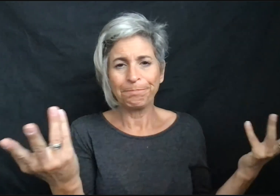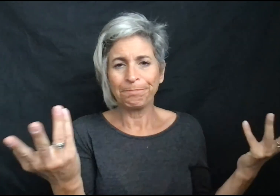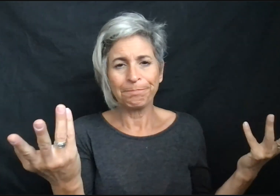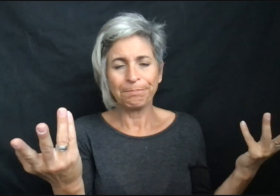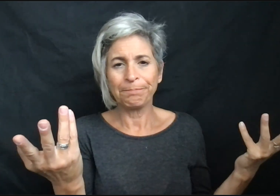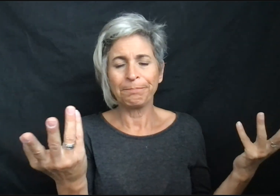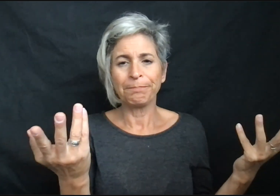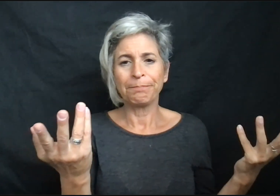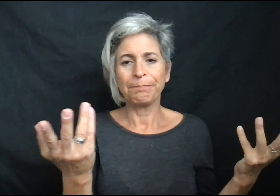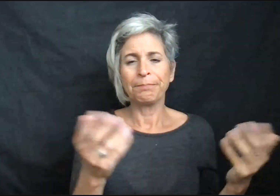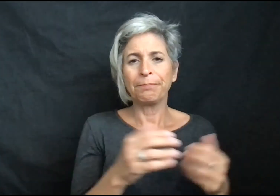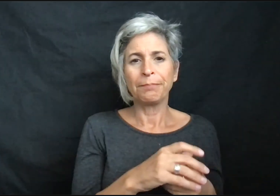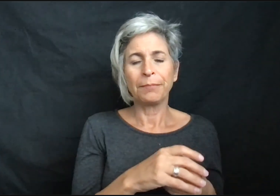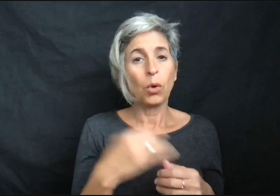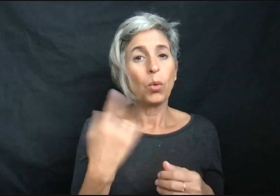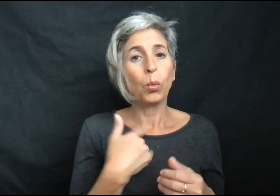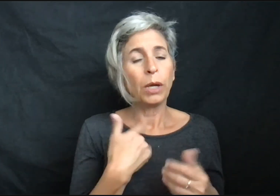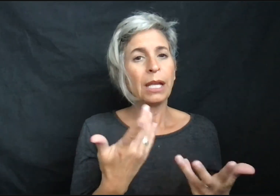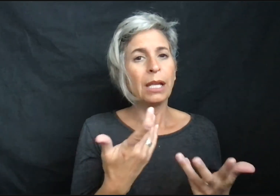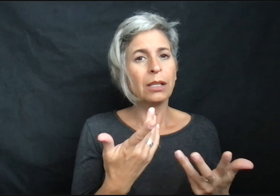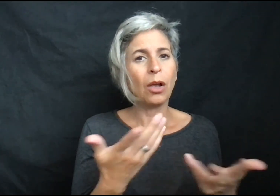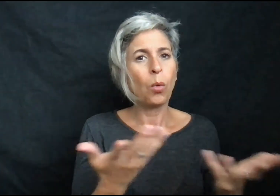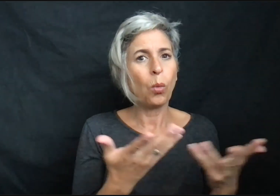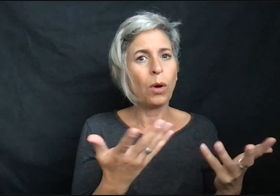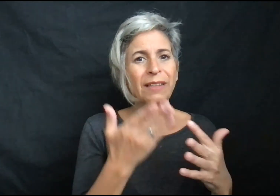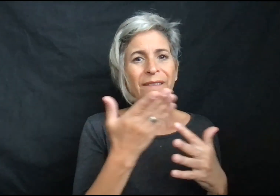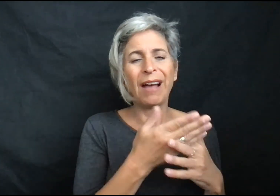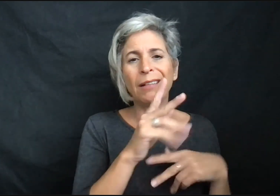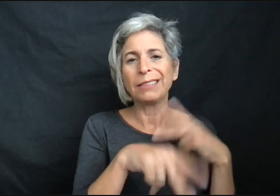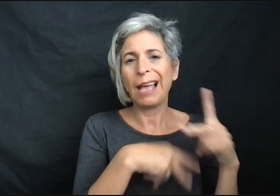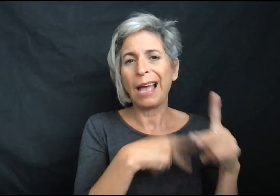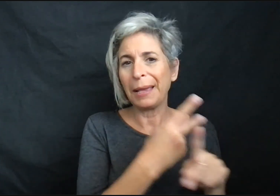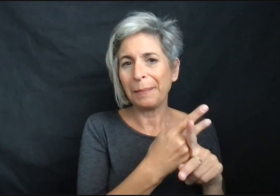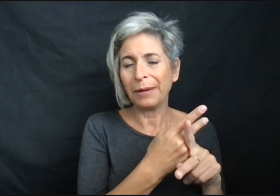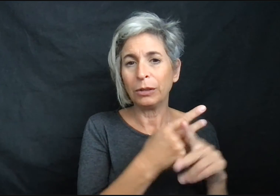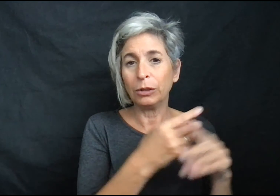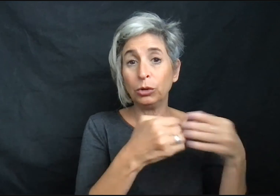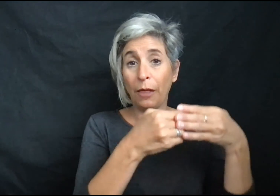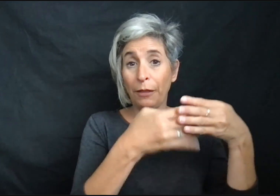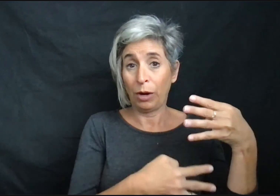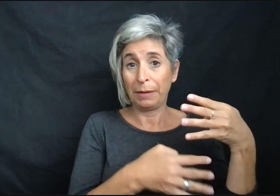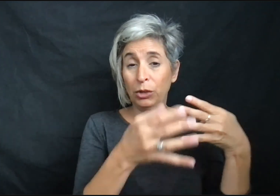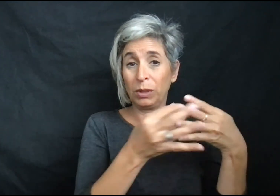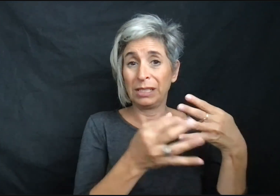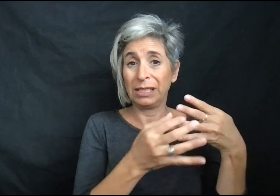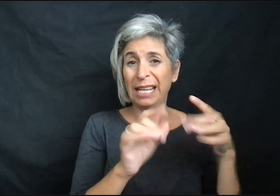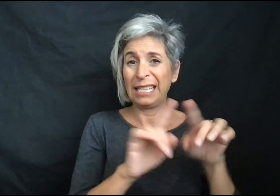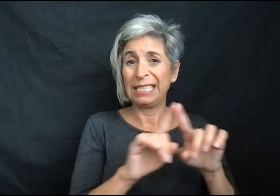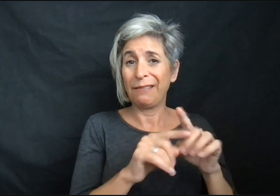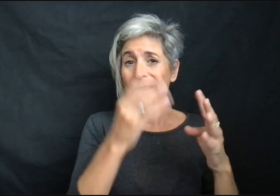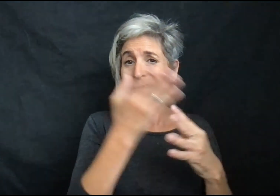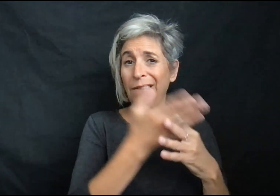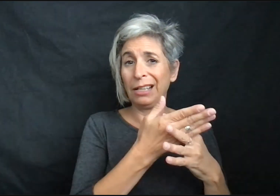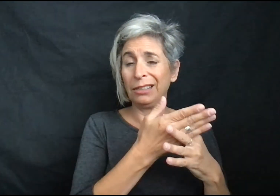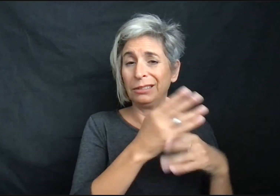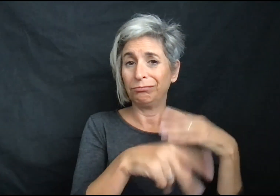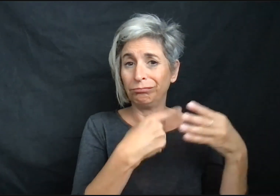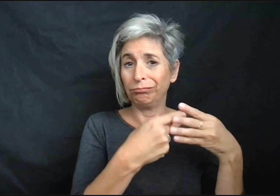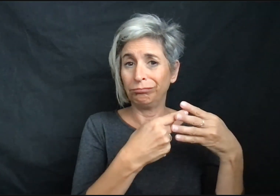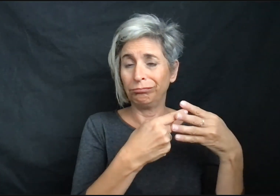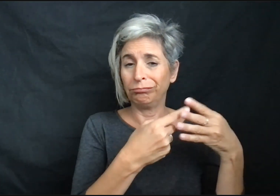versions. We go by what is known as file types. You saw how in the dropdown you can select different file types. So the